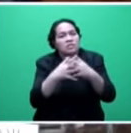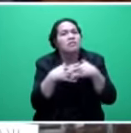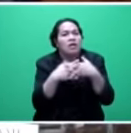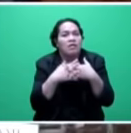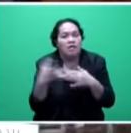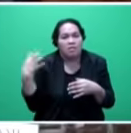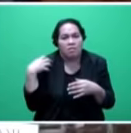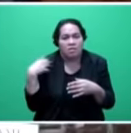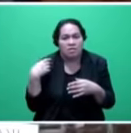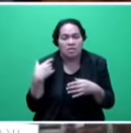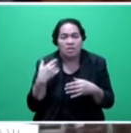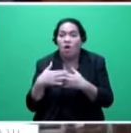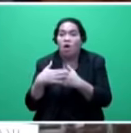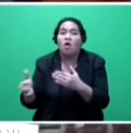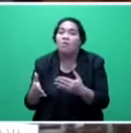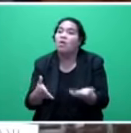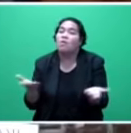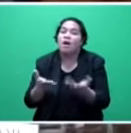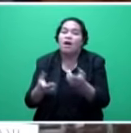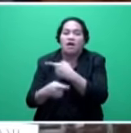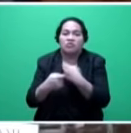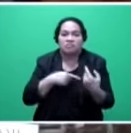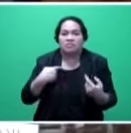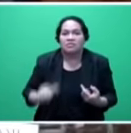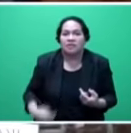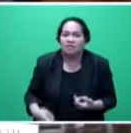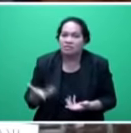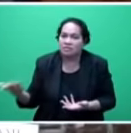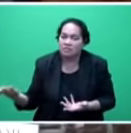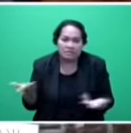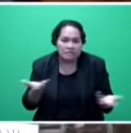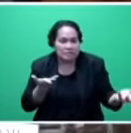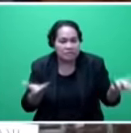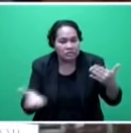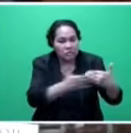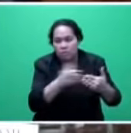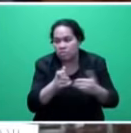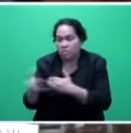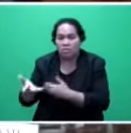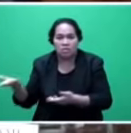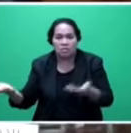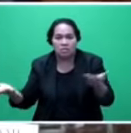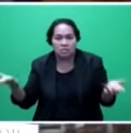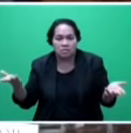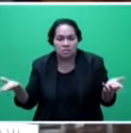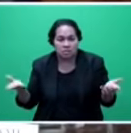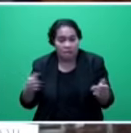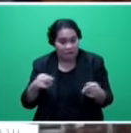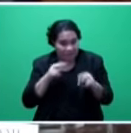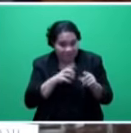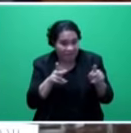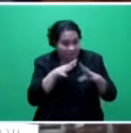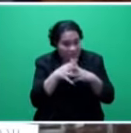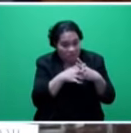USA and leaving open the Fiji embassy in Beijing? Fiji, as part of the British Commonwealth forces, was instrumental